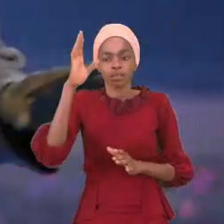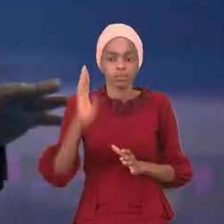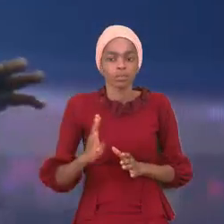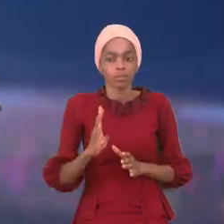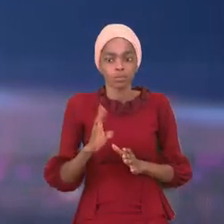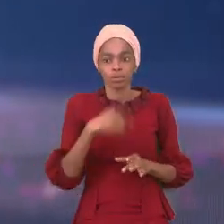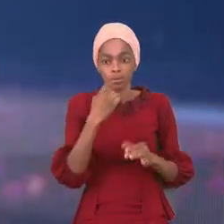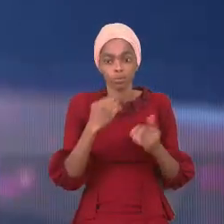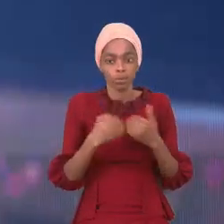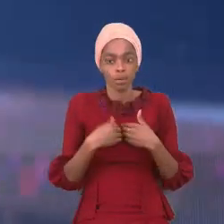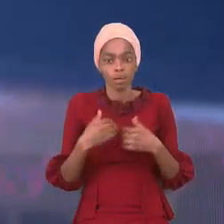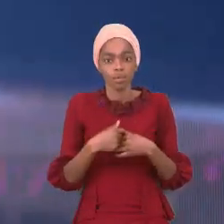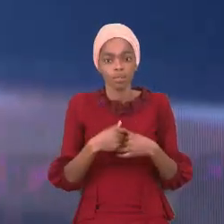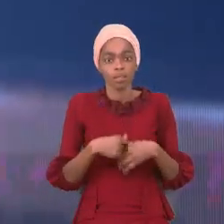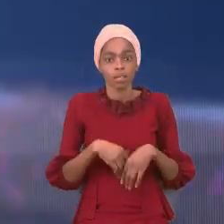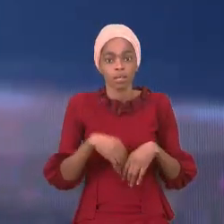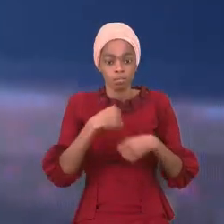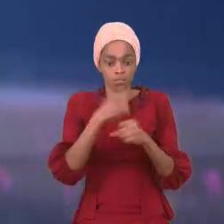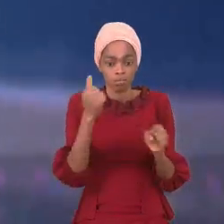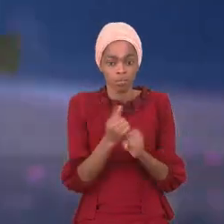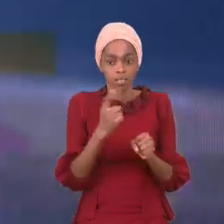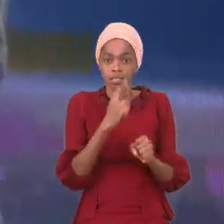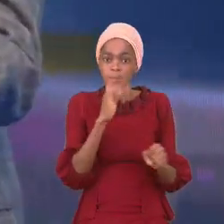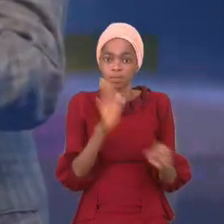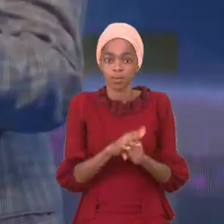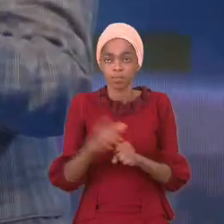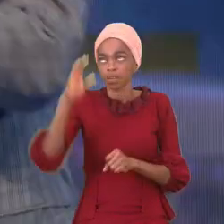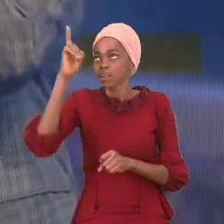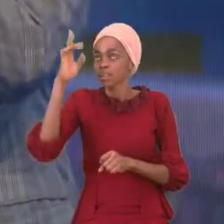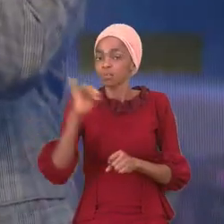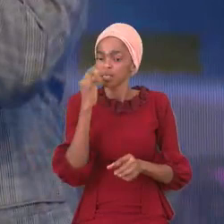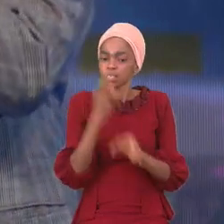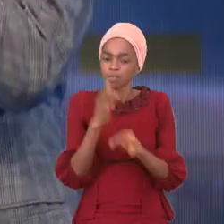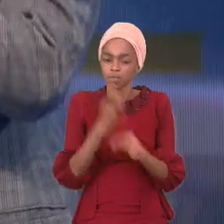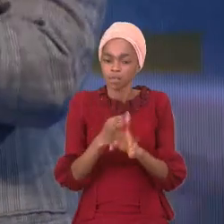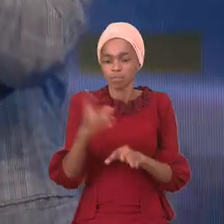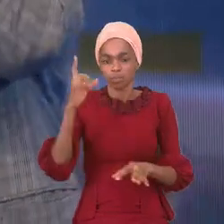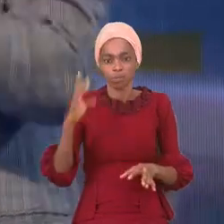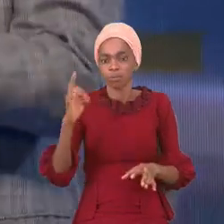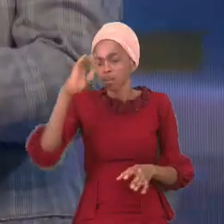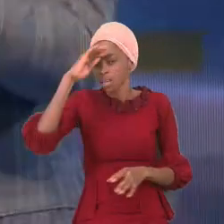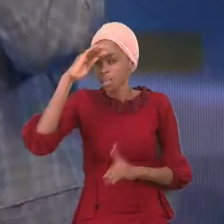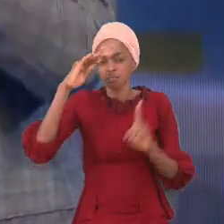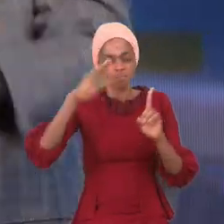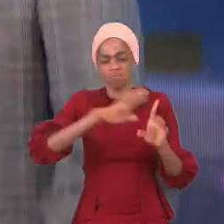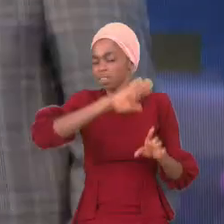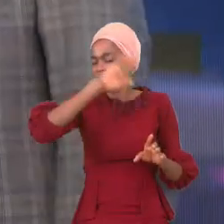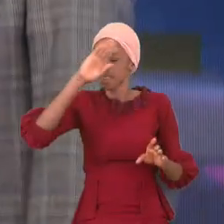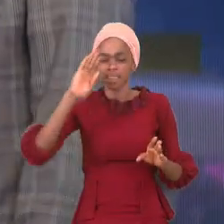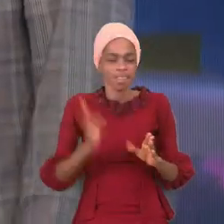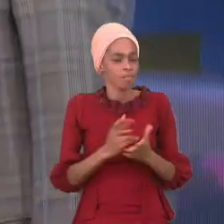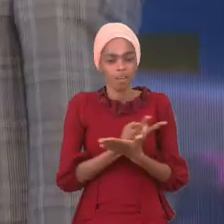has made his promises, he is a faithful God, a never failing